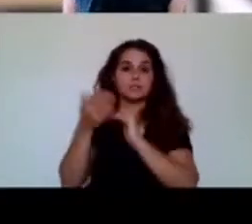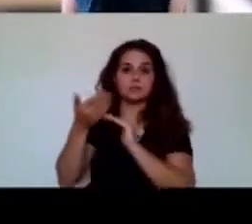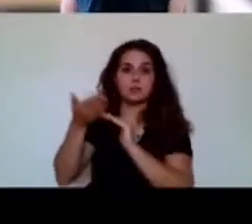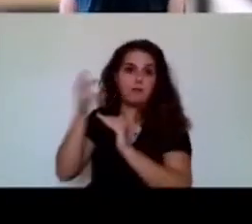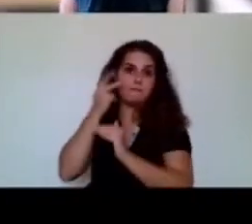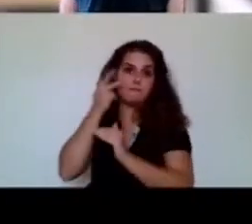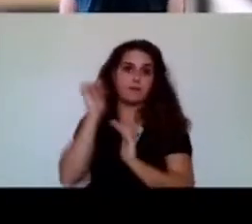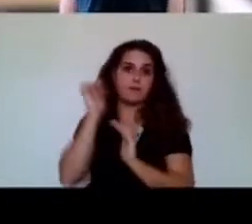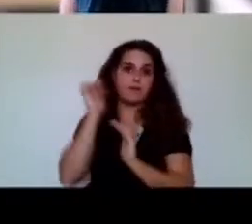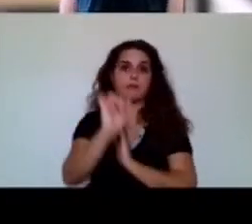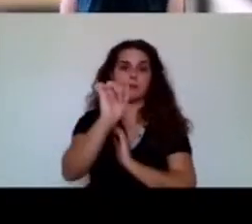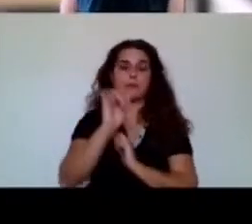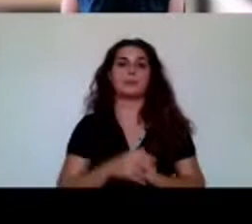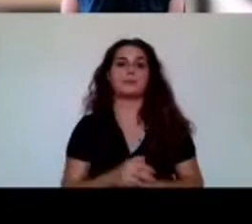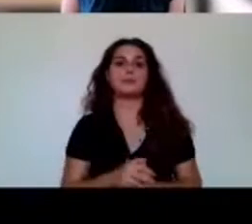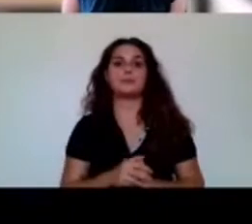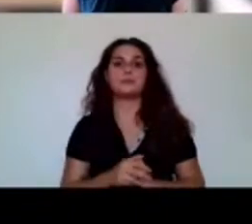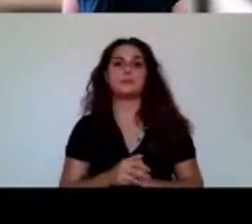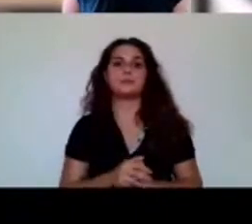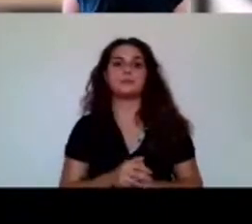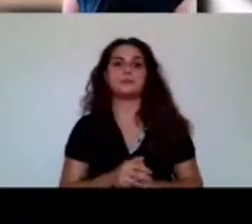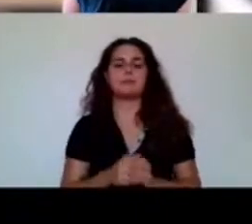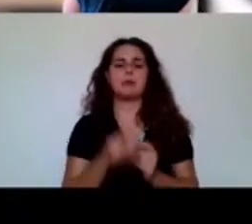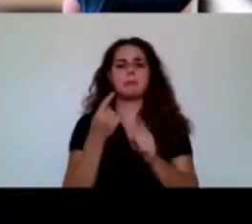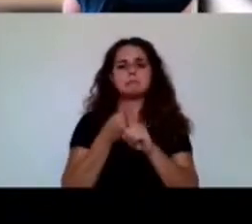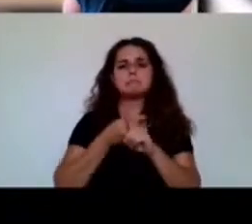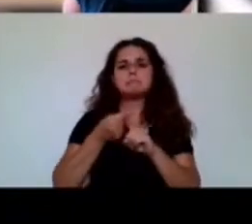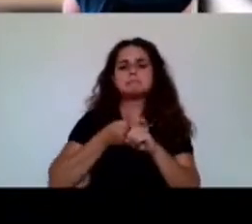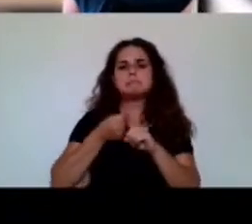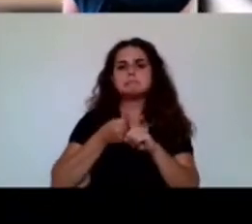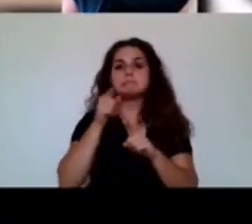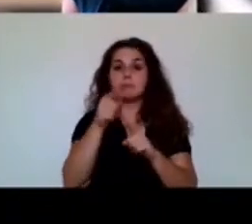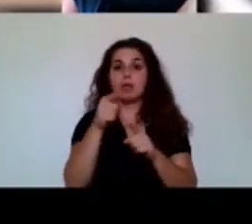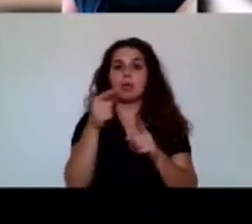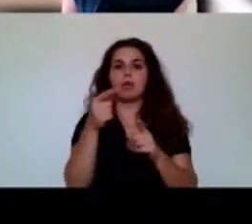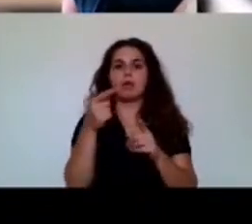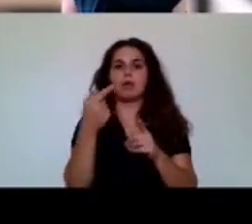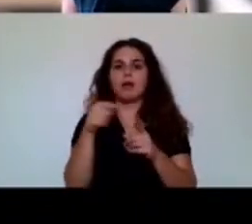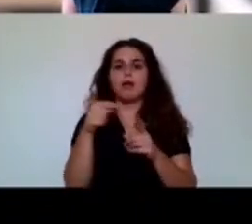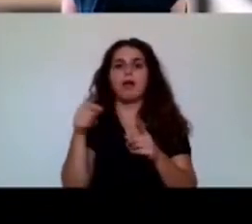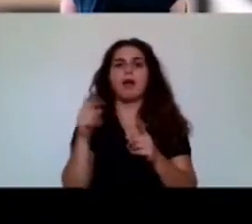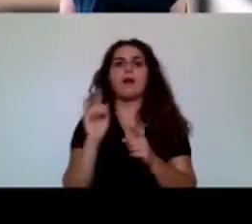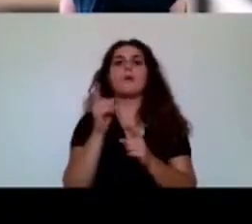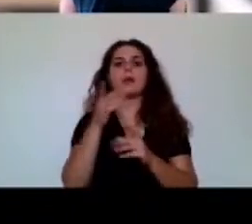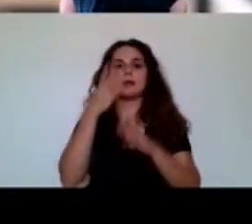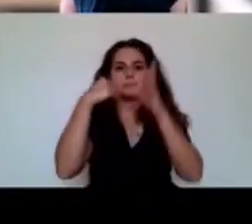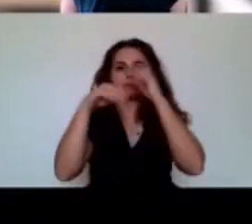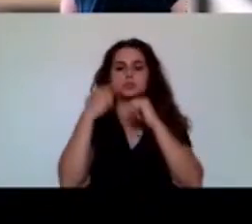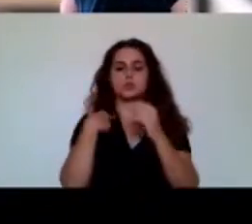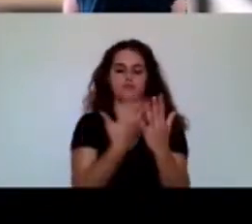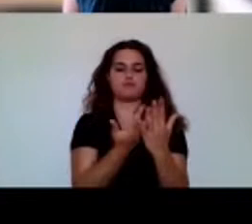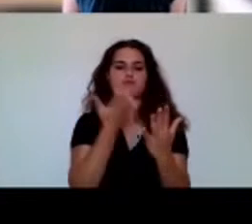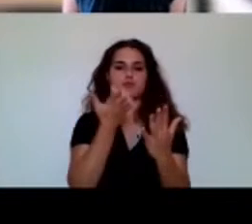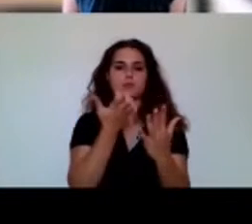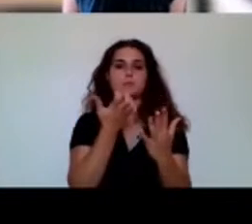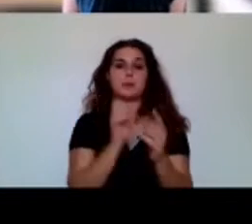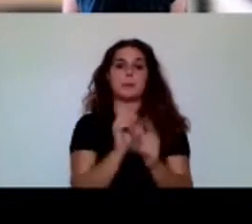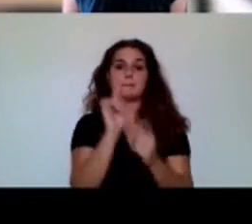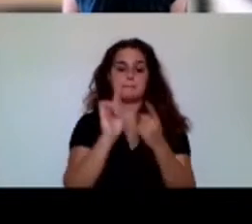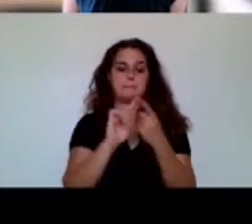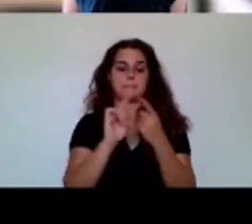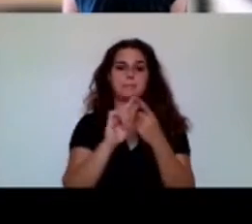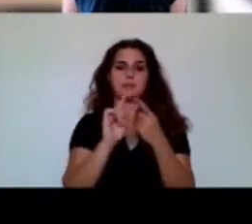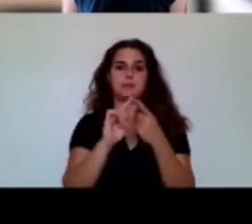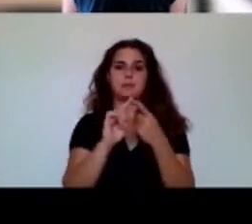life. So there are a few interesting aspects of this form of learning that I want to highlight for you. One is that